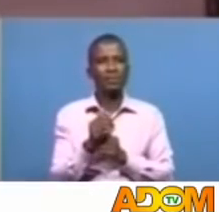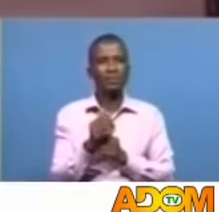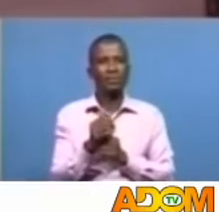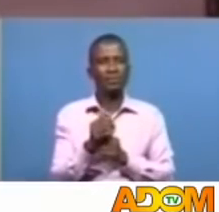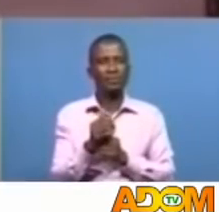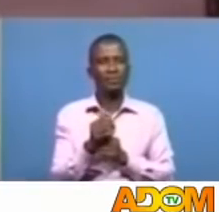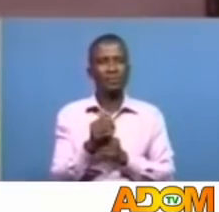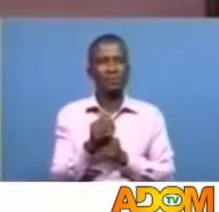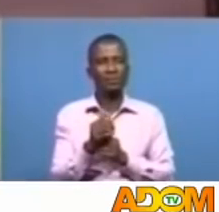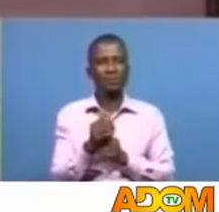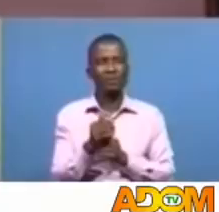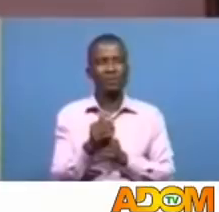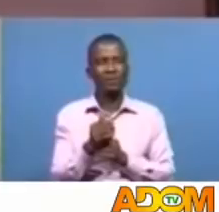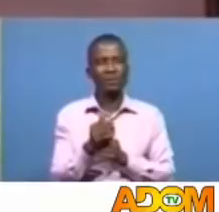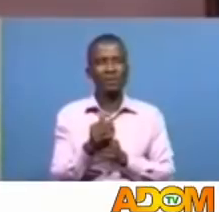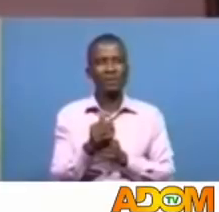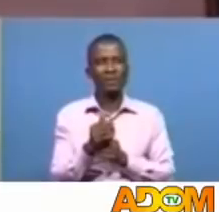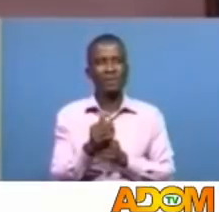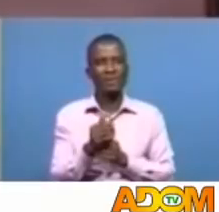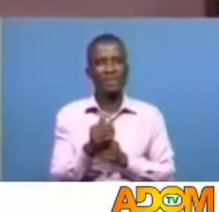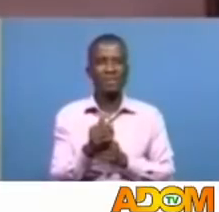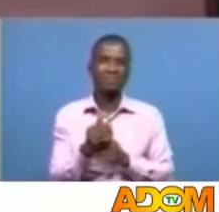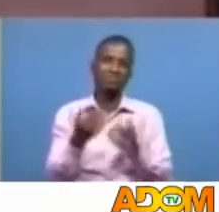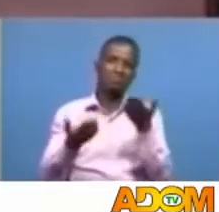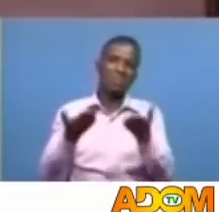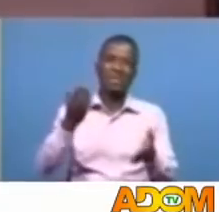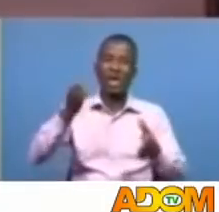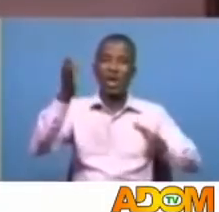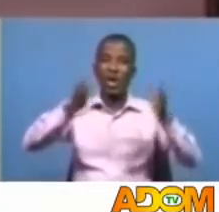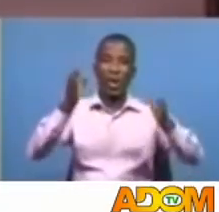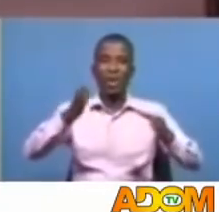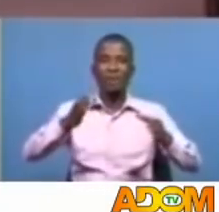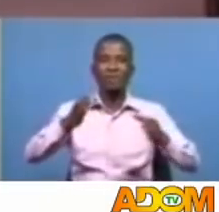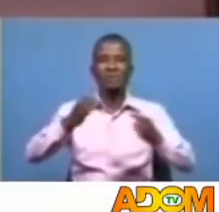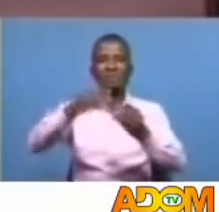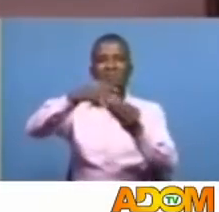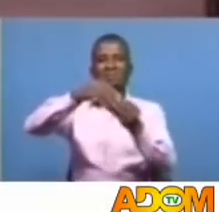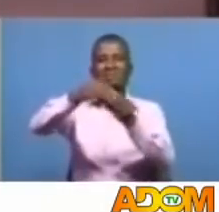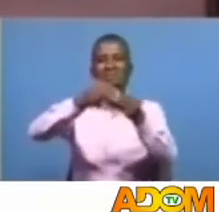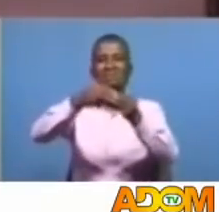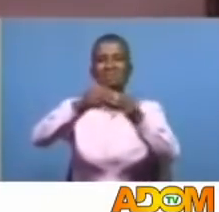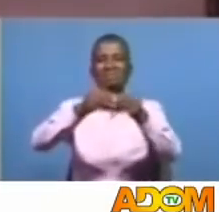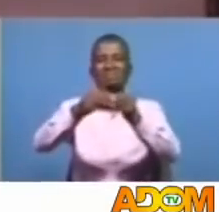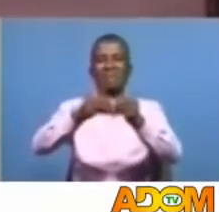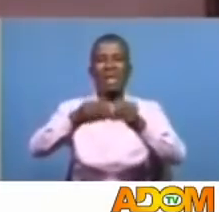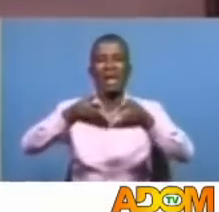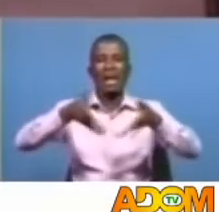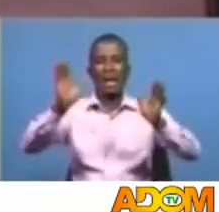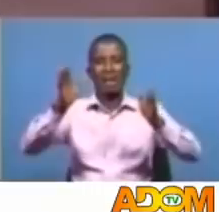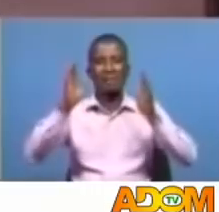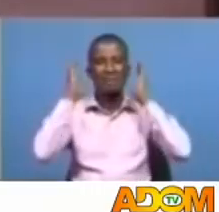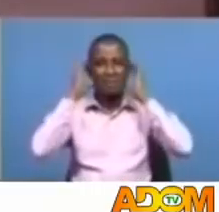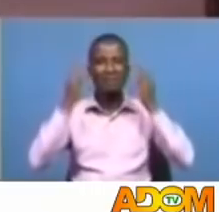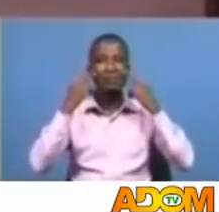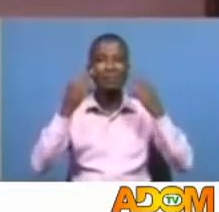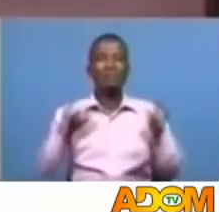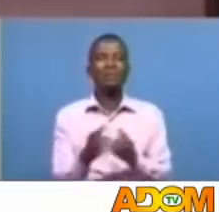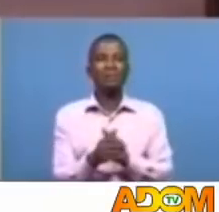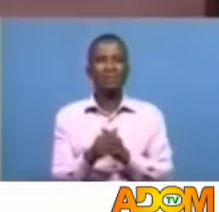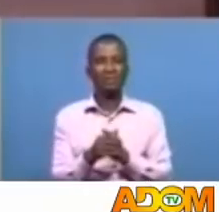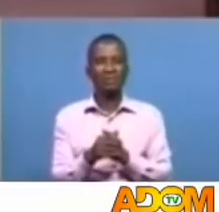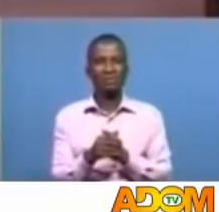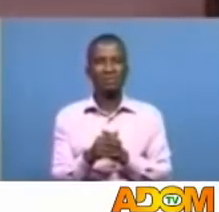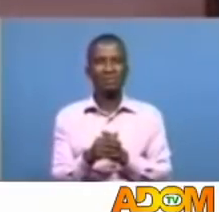Possibly, the court is once again going to accommodate them. So they should be the last people to be